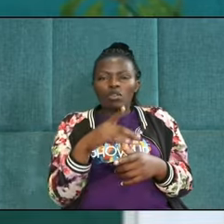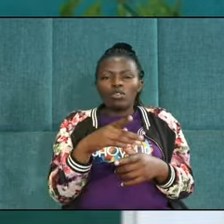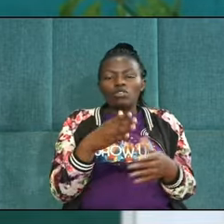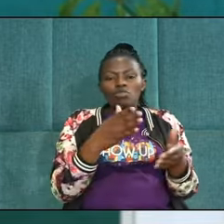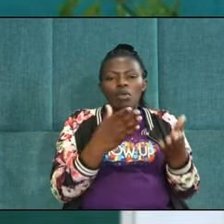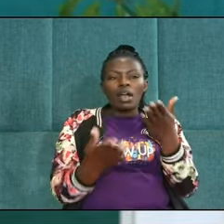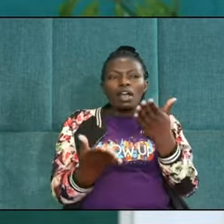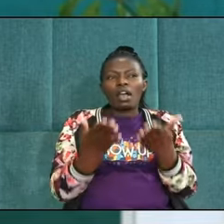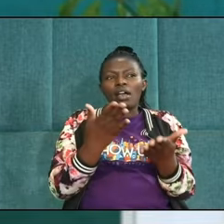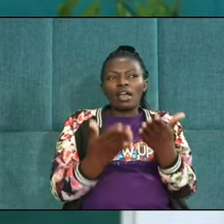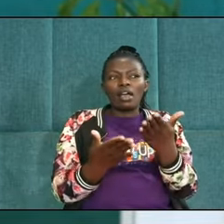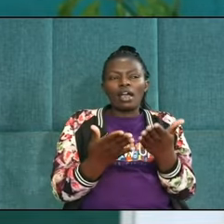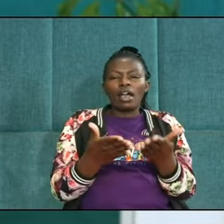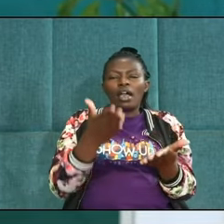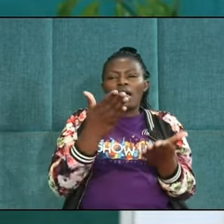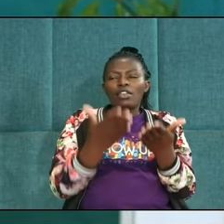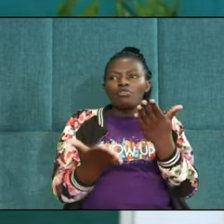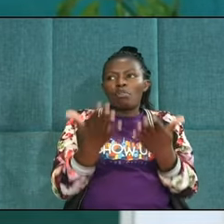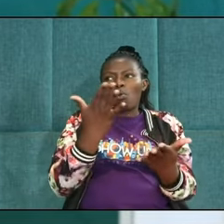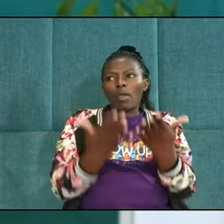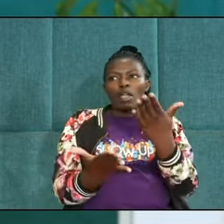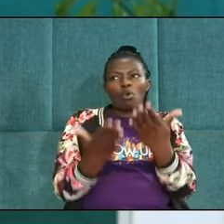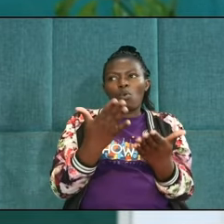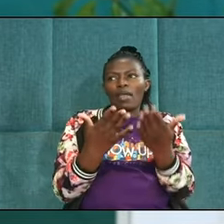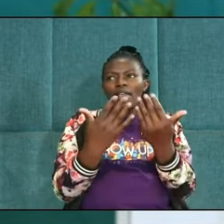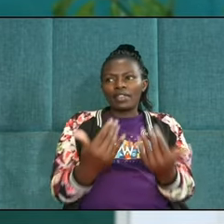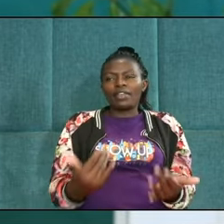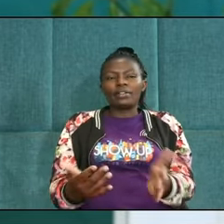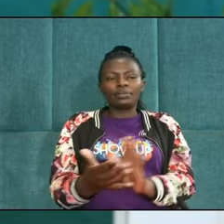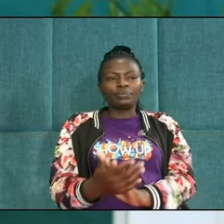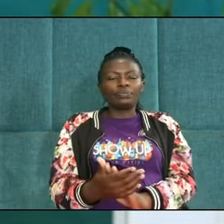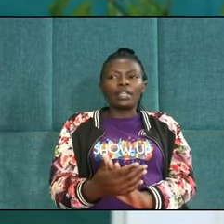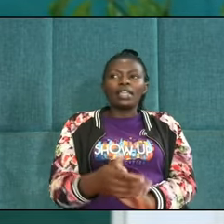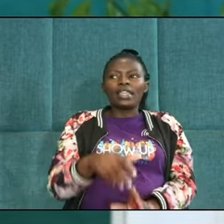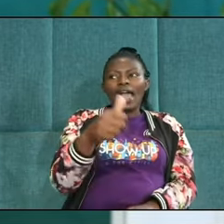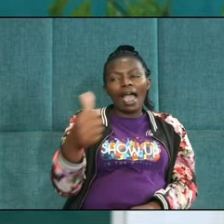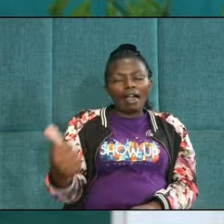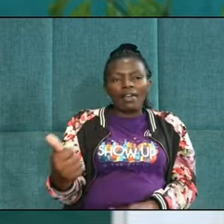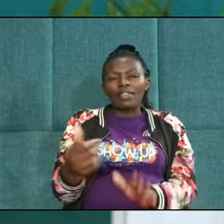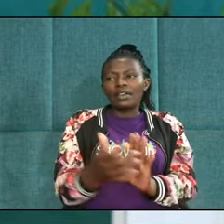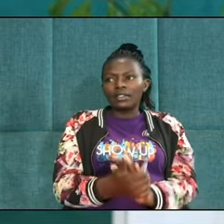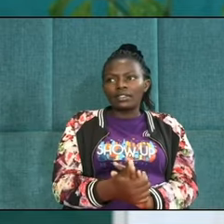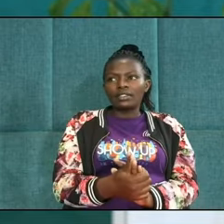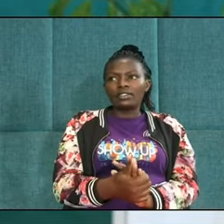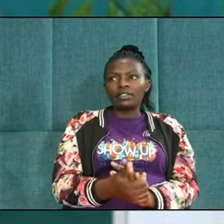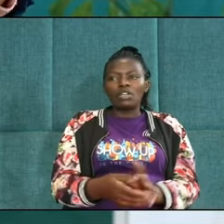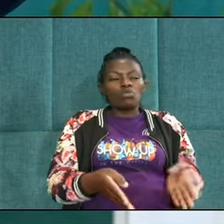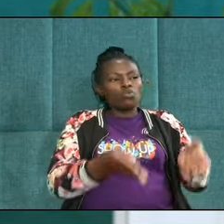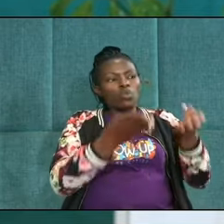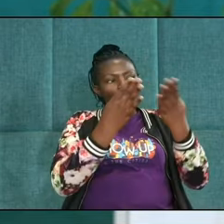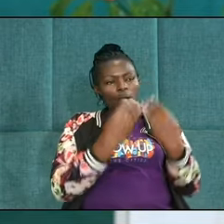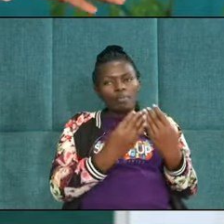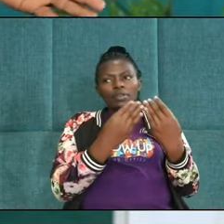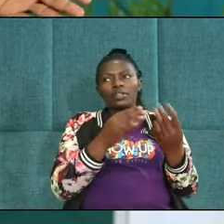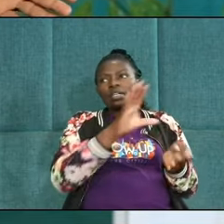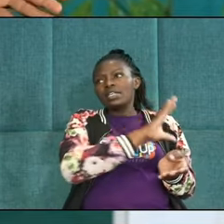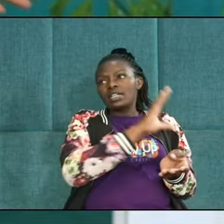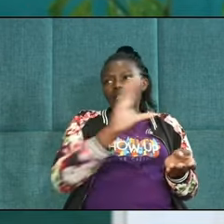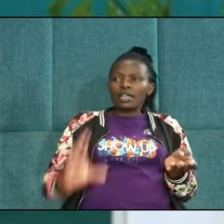you can change, you are not a stable God. The third implication is that we appreciate